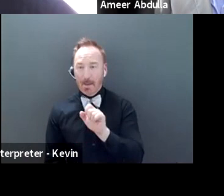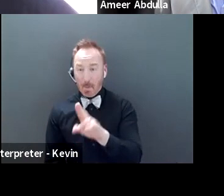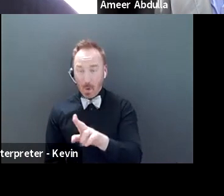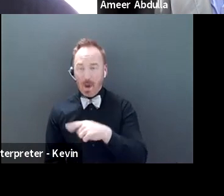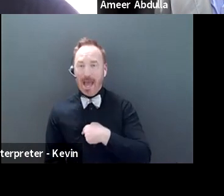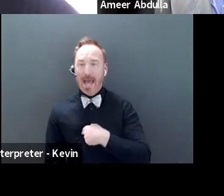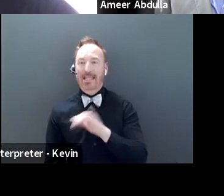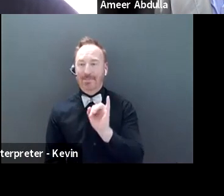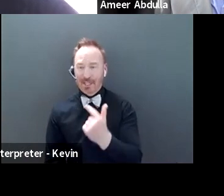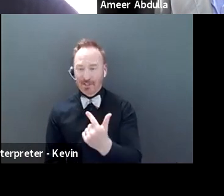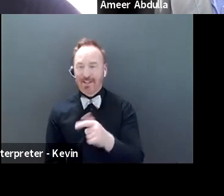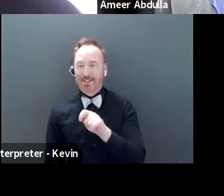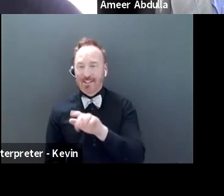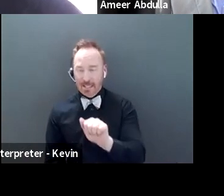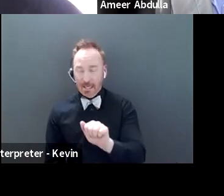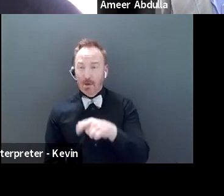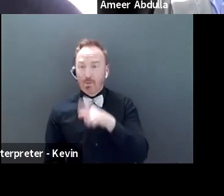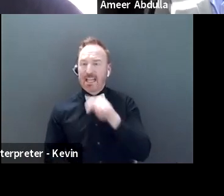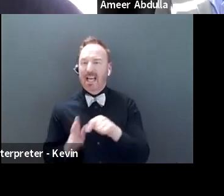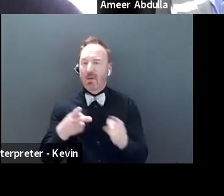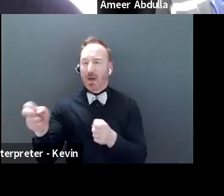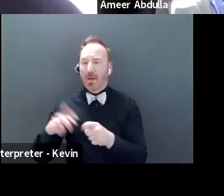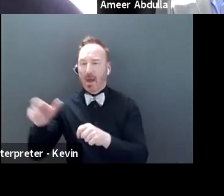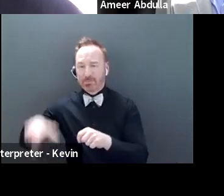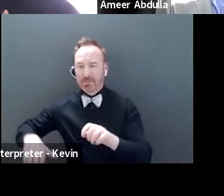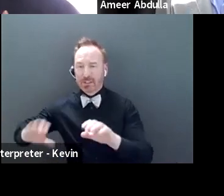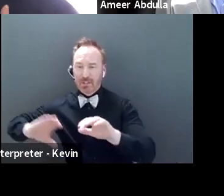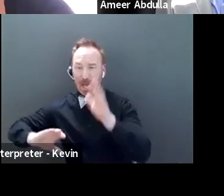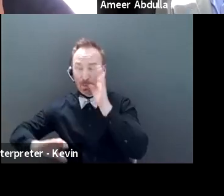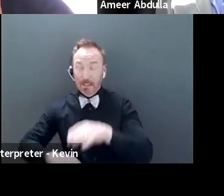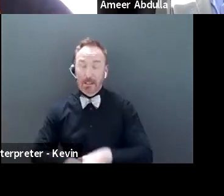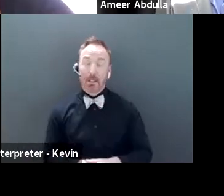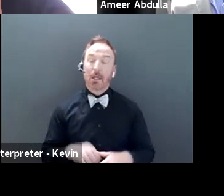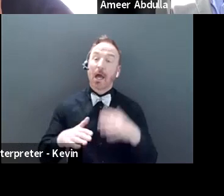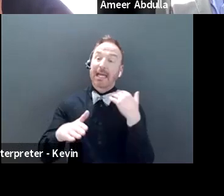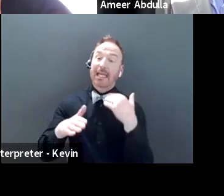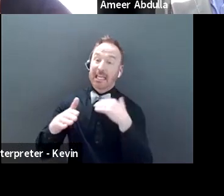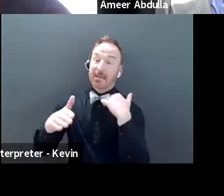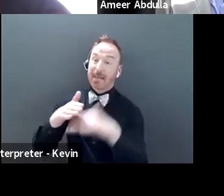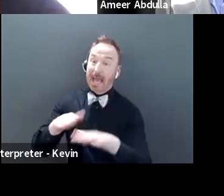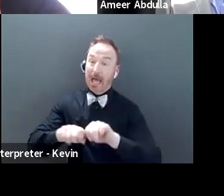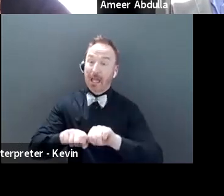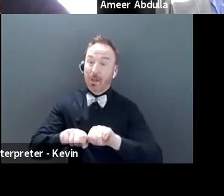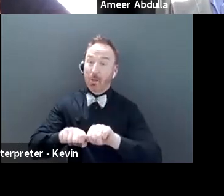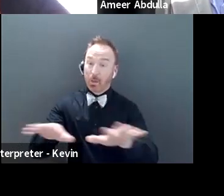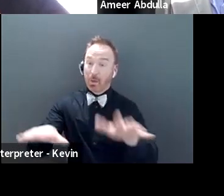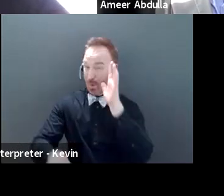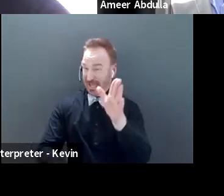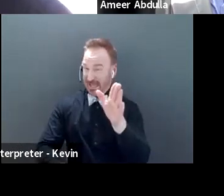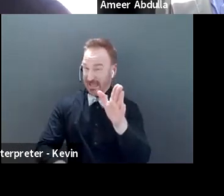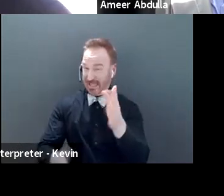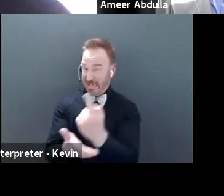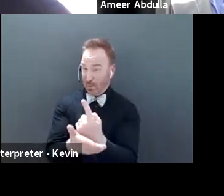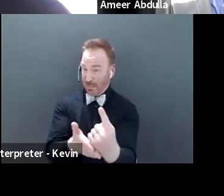mickey.campo@innovationguelph.ca. I'll pop those in the chat after. But you will also be getting an email from me in 1 week's time with the slides